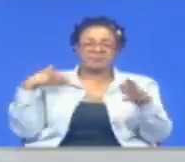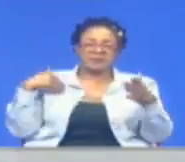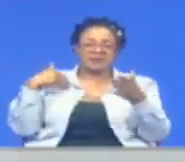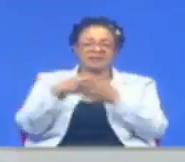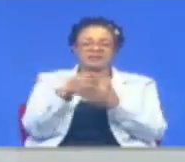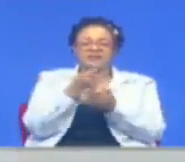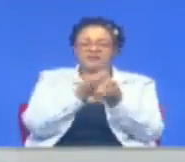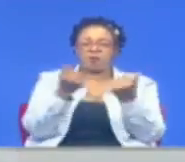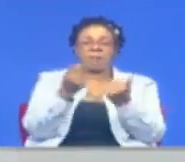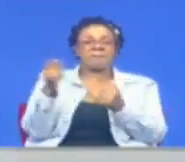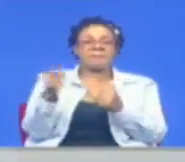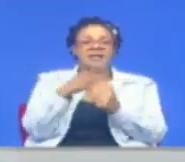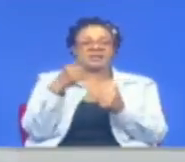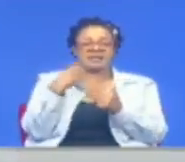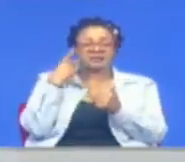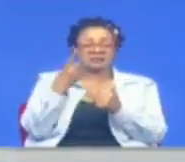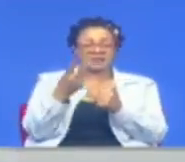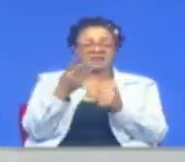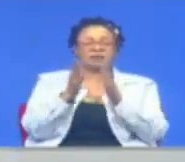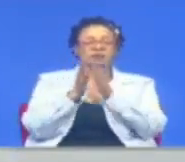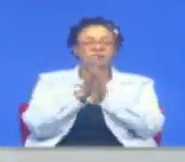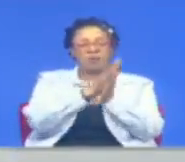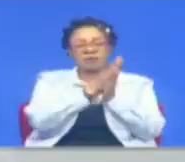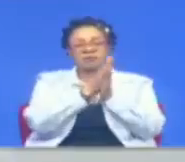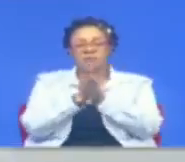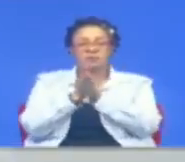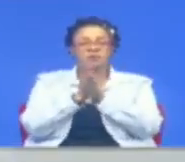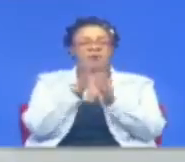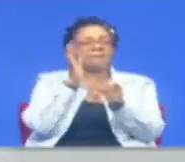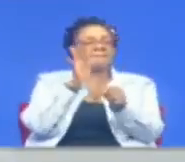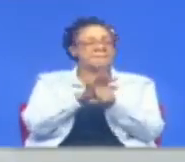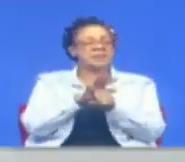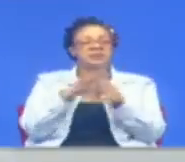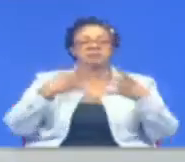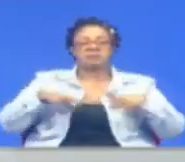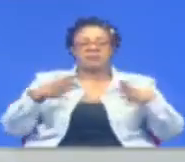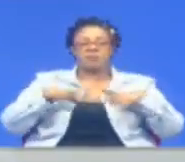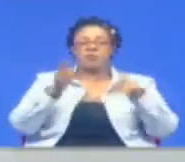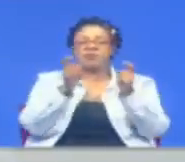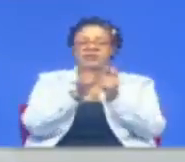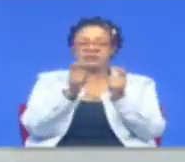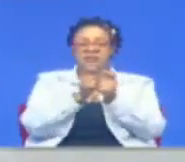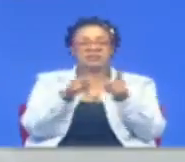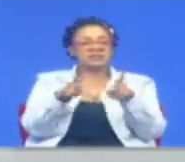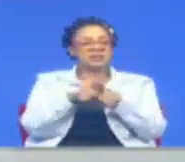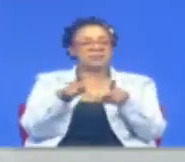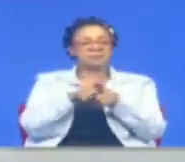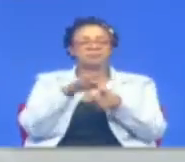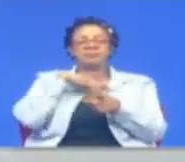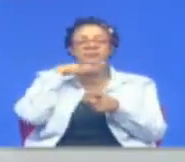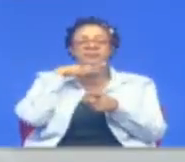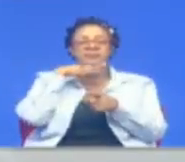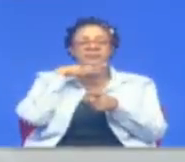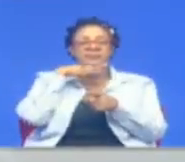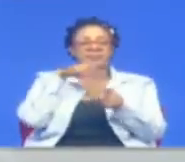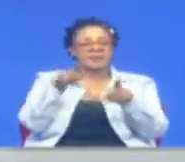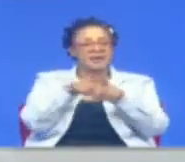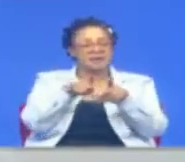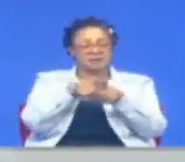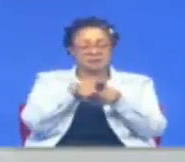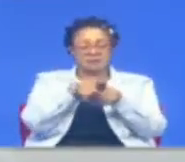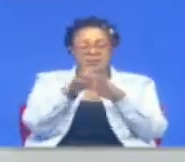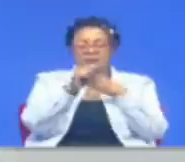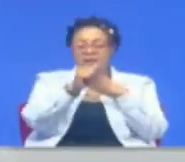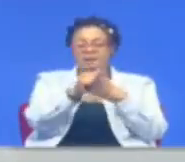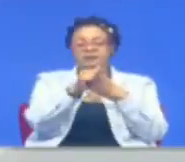you have witnessed and you've seen the stories where many people have been injured and lost their lives as the